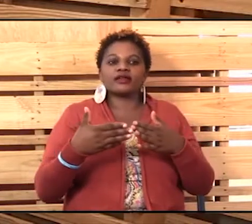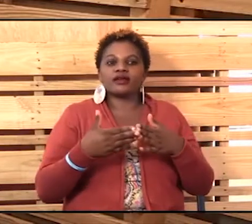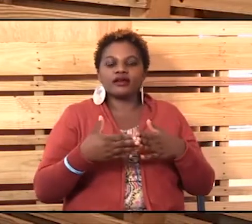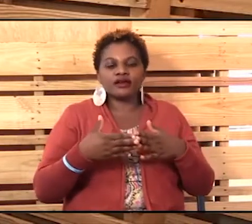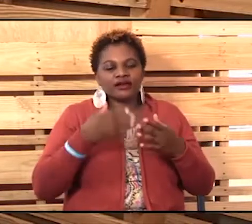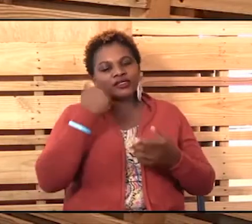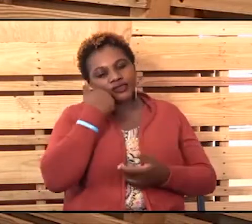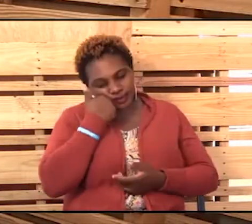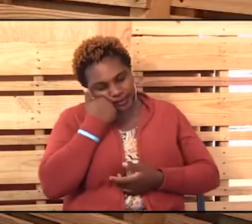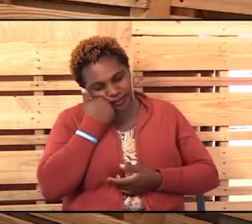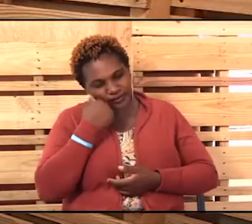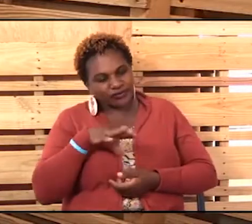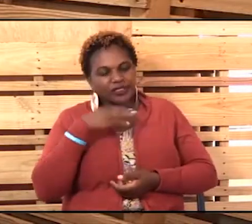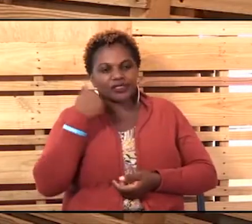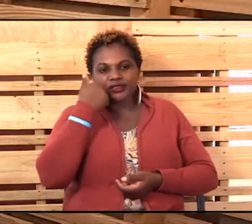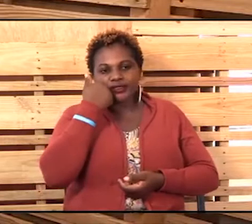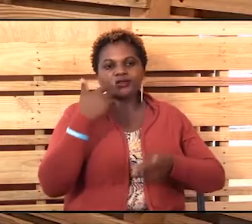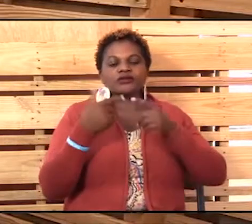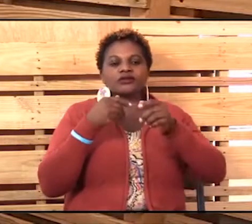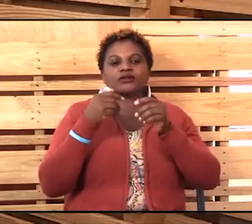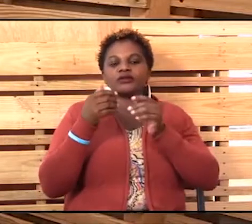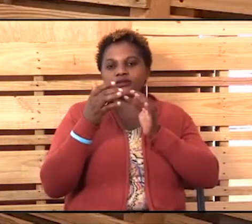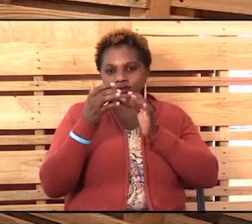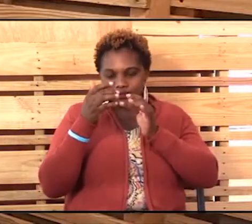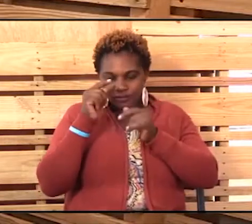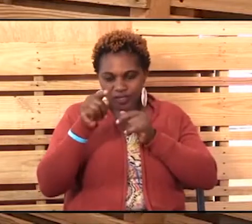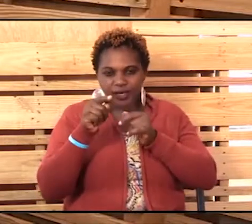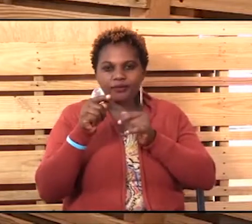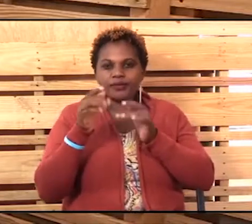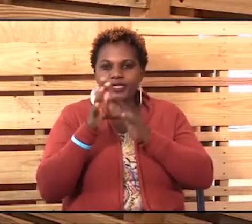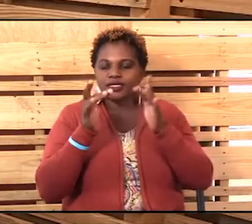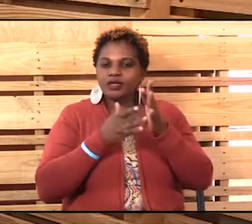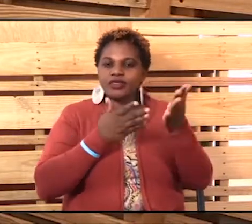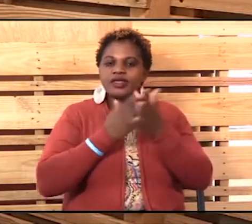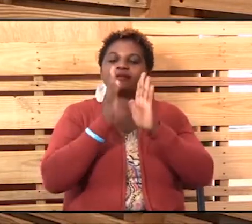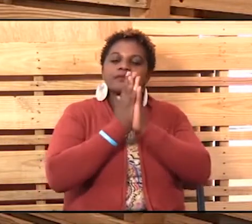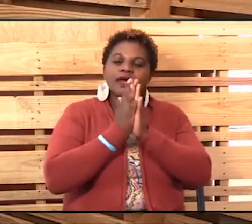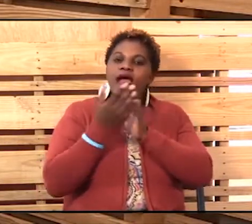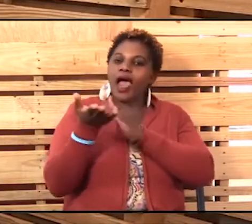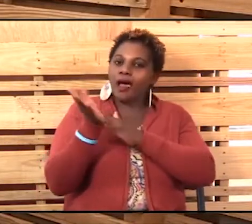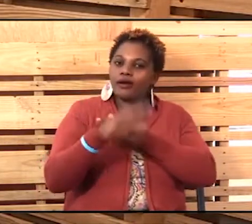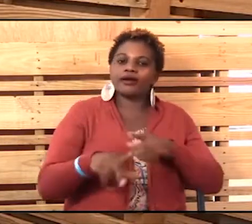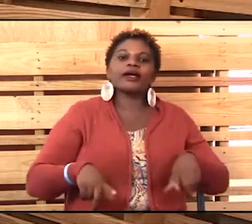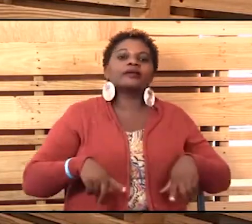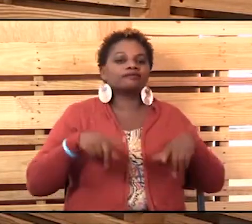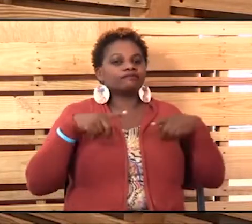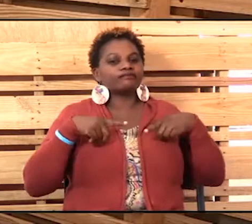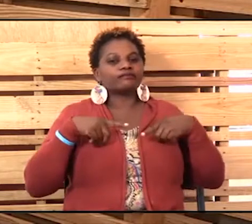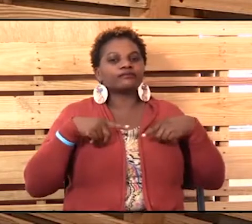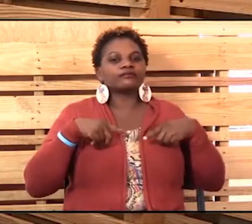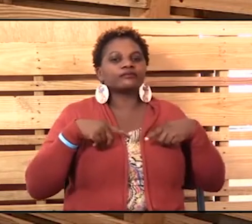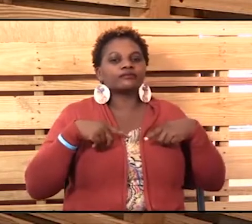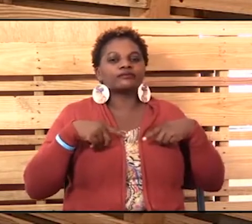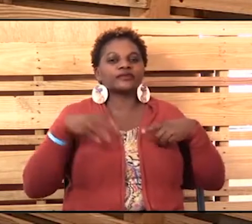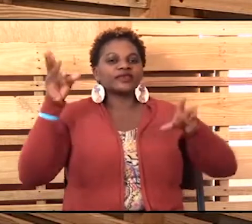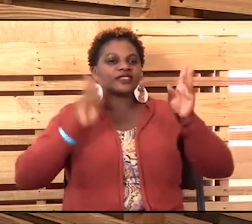are sick and feeling unwell, we talk to him through prayer. He is with us. He has come back to life. And we're